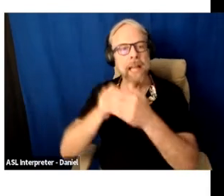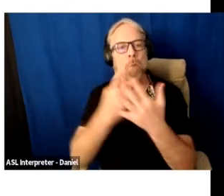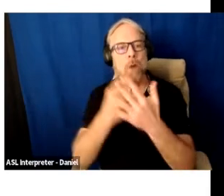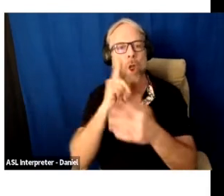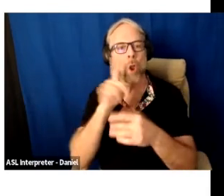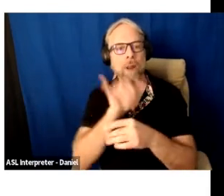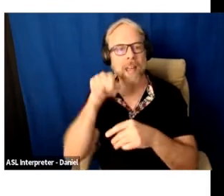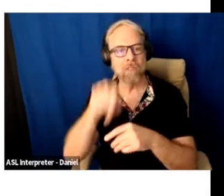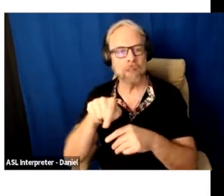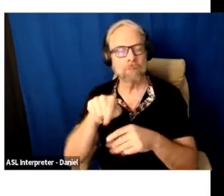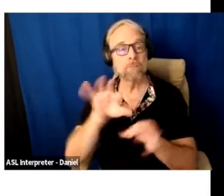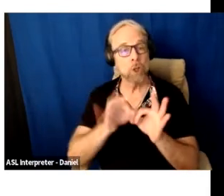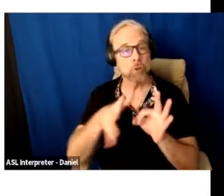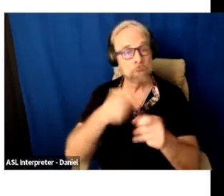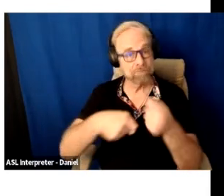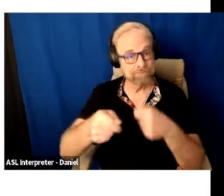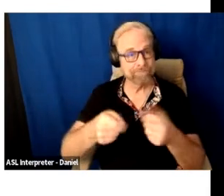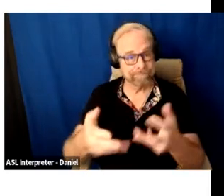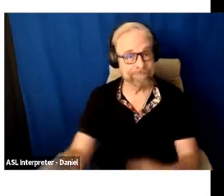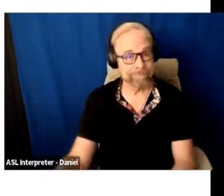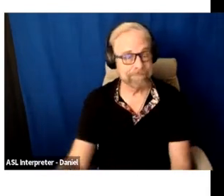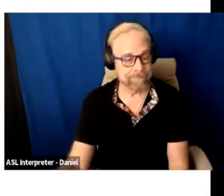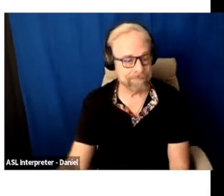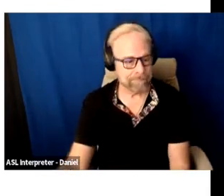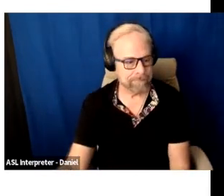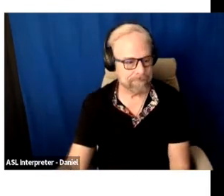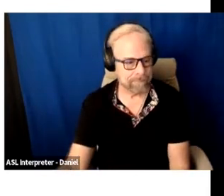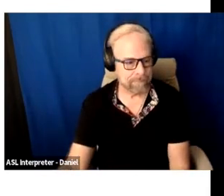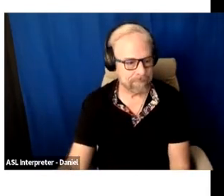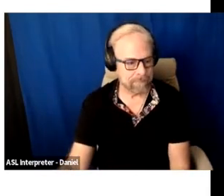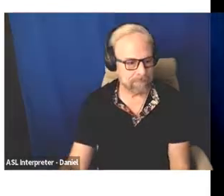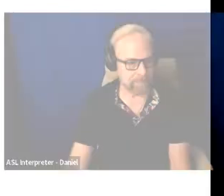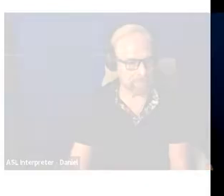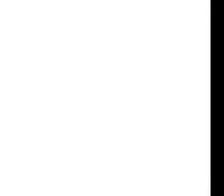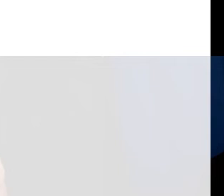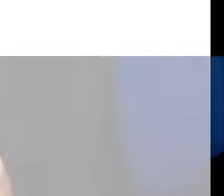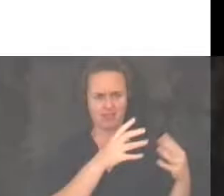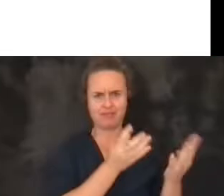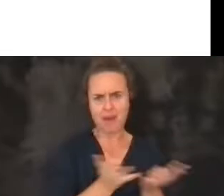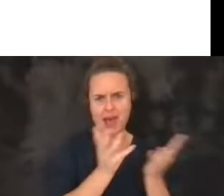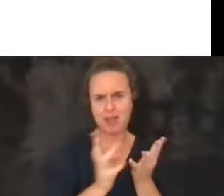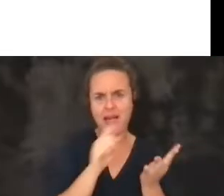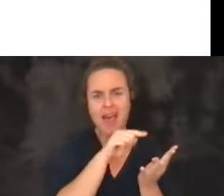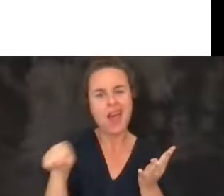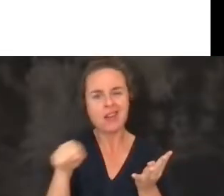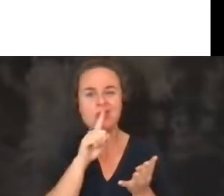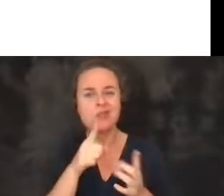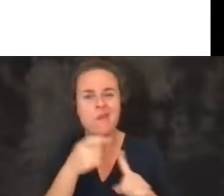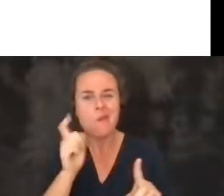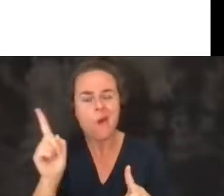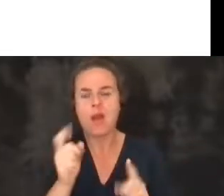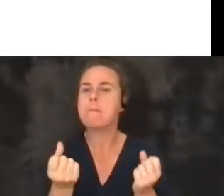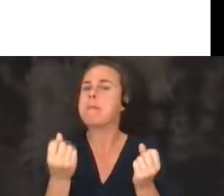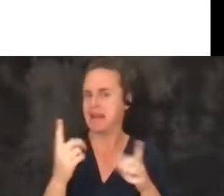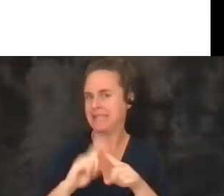this. And that comes from a lot of sources of research, one of them being my own. So our